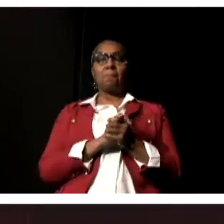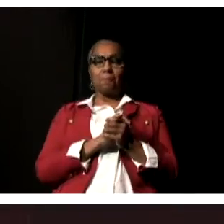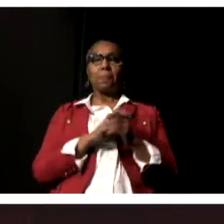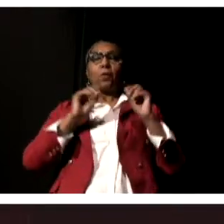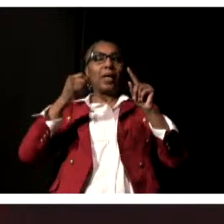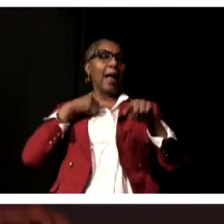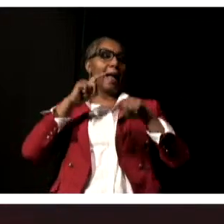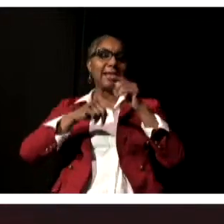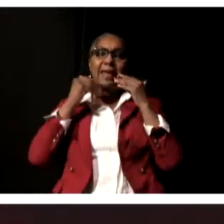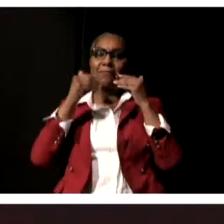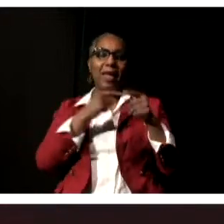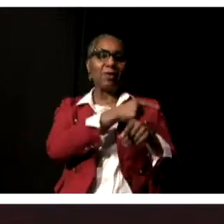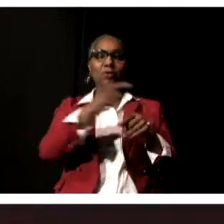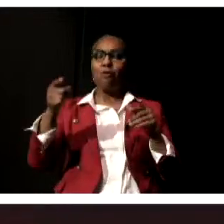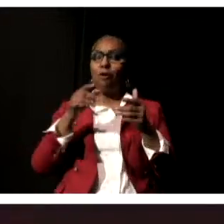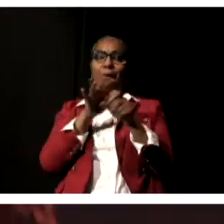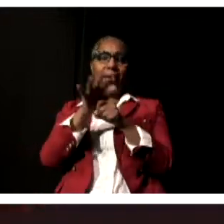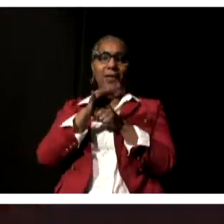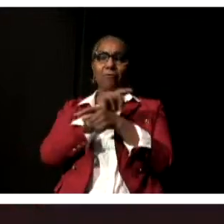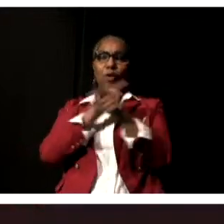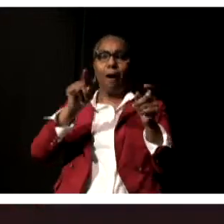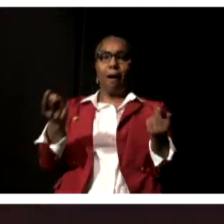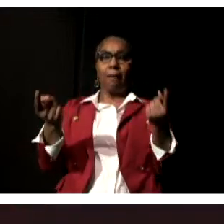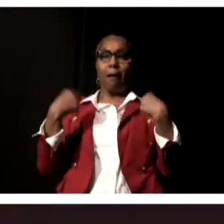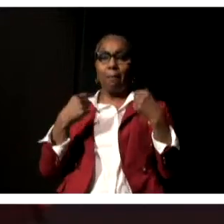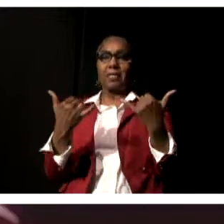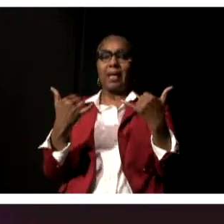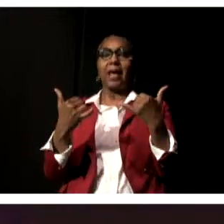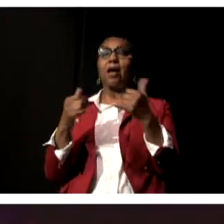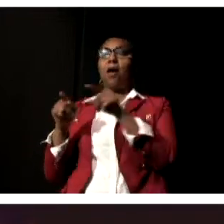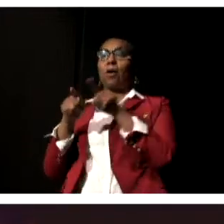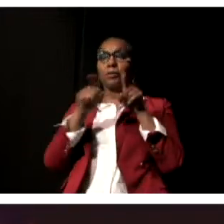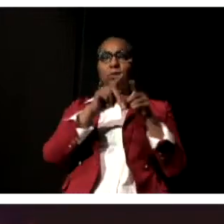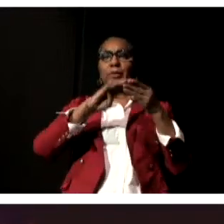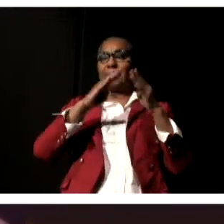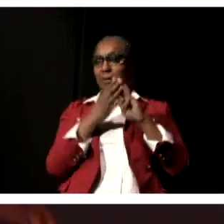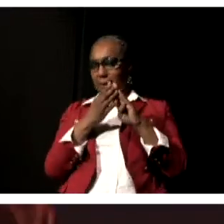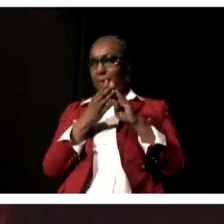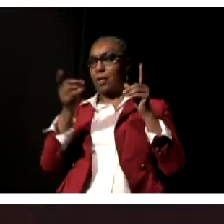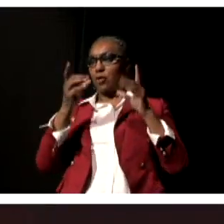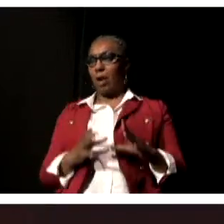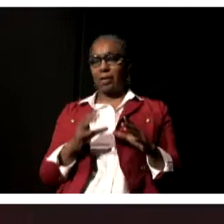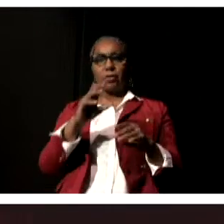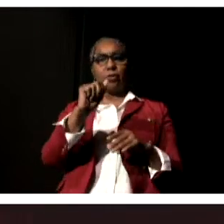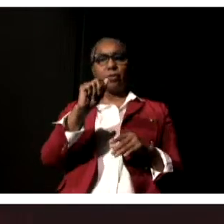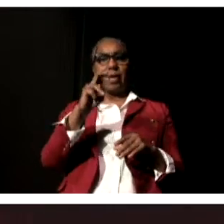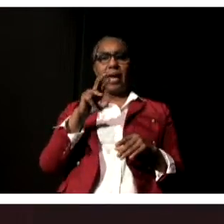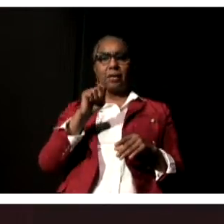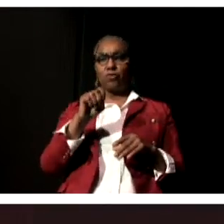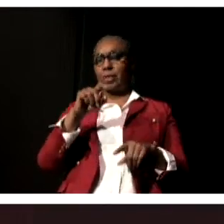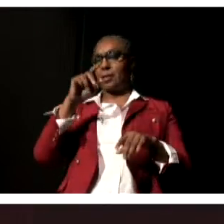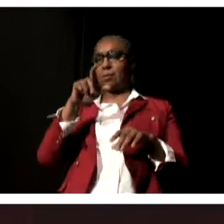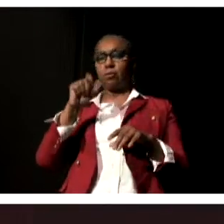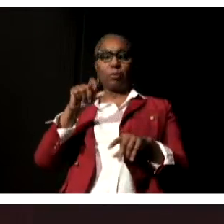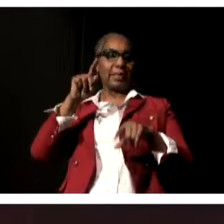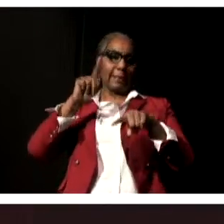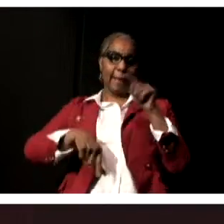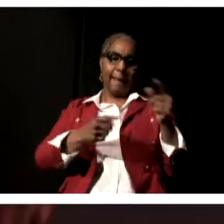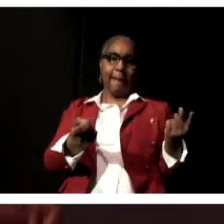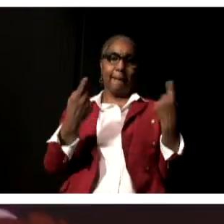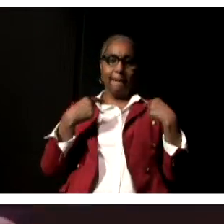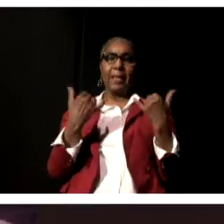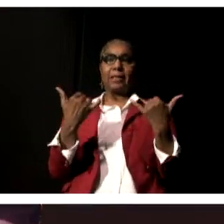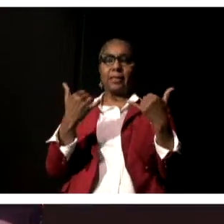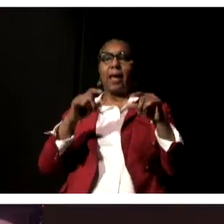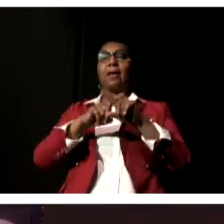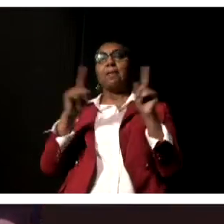I can't thank you enough for all of them being here today. We also know the City Director Andrea Lewis could not be here today. We definitely want to share that appreciation,